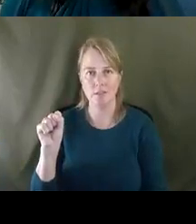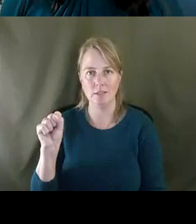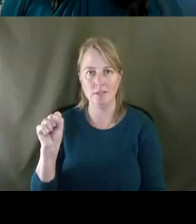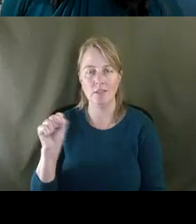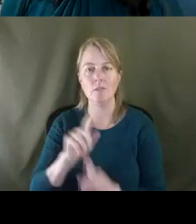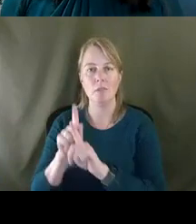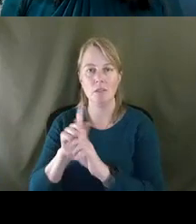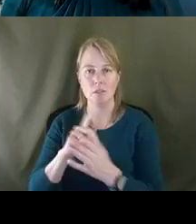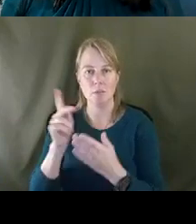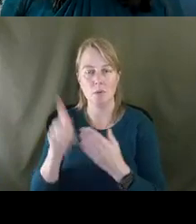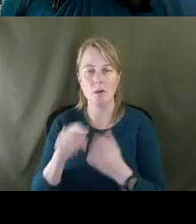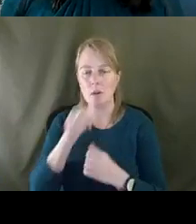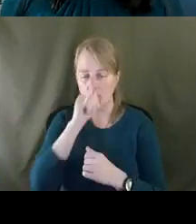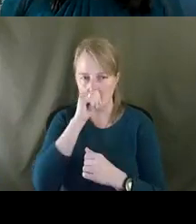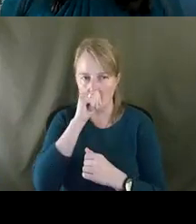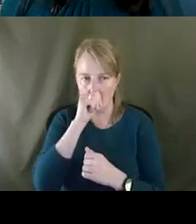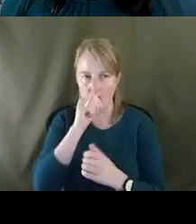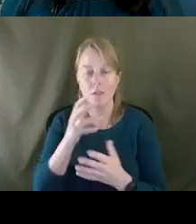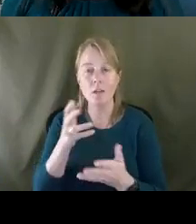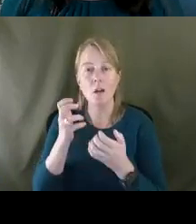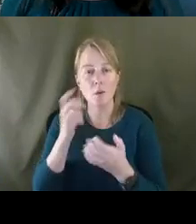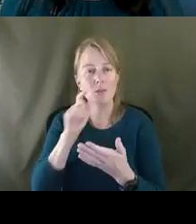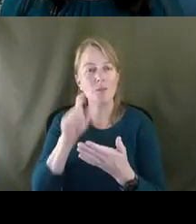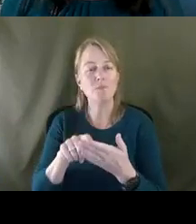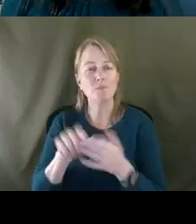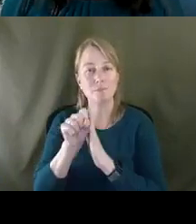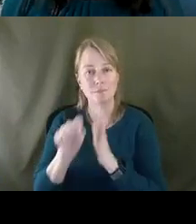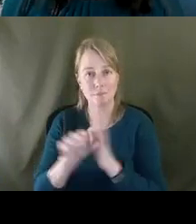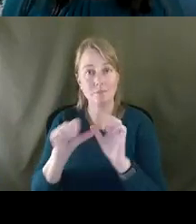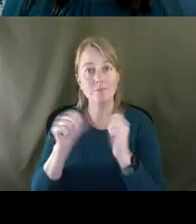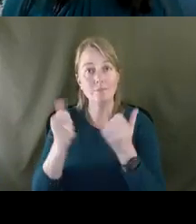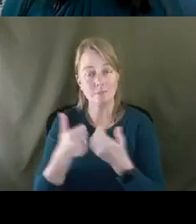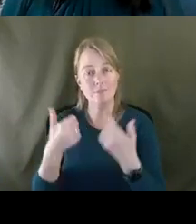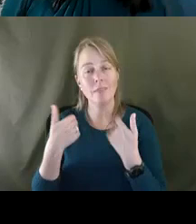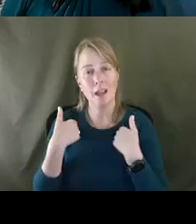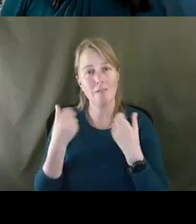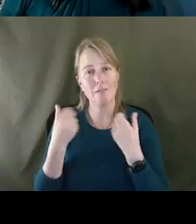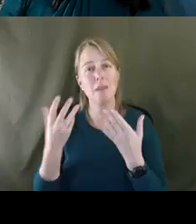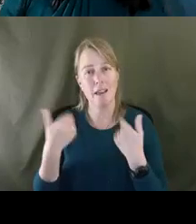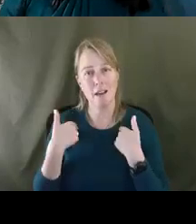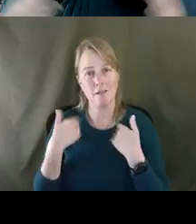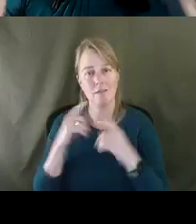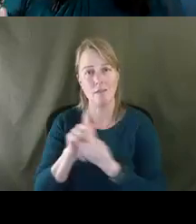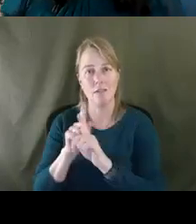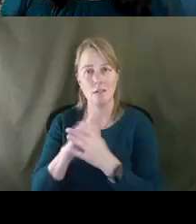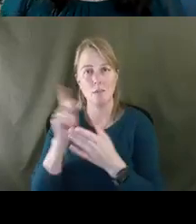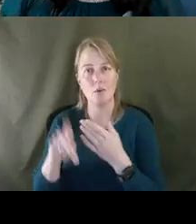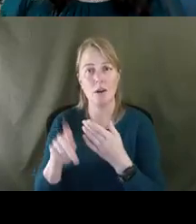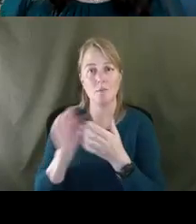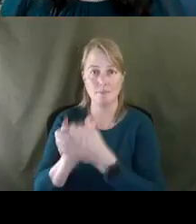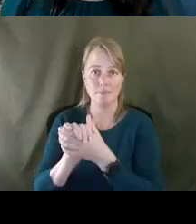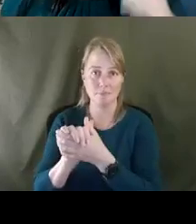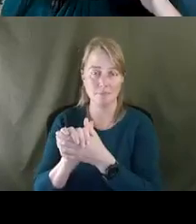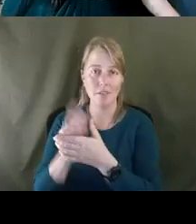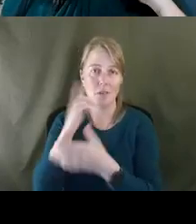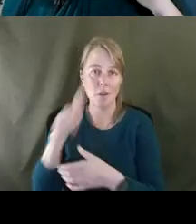mentorship program. Now, I want to acknowledge that a lot of state agencies have mentorship programs. So I want to say congratulations on all of